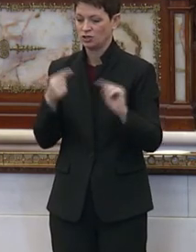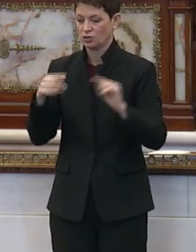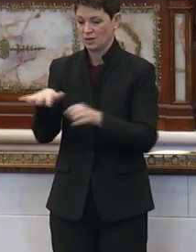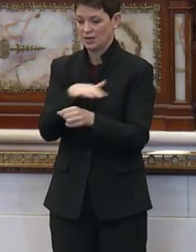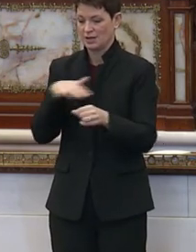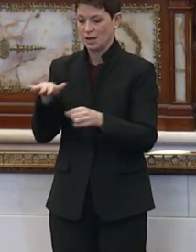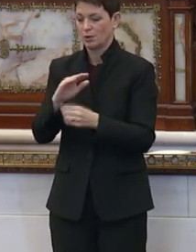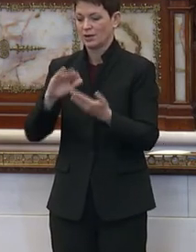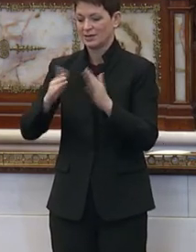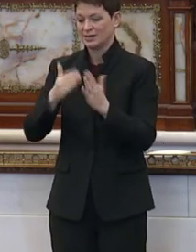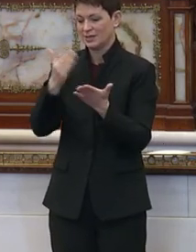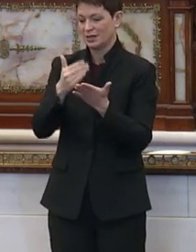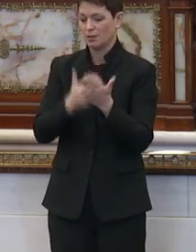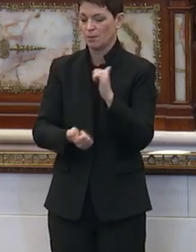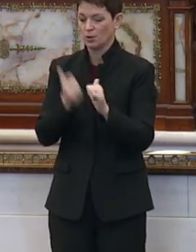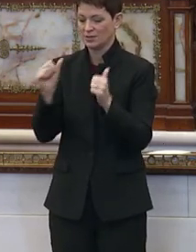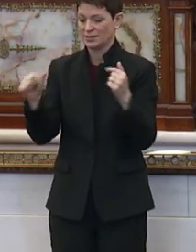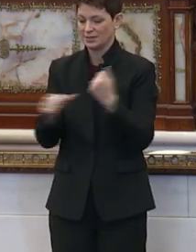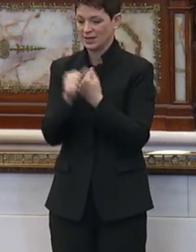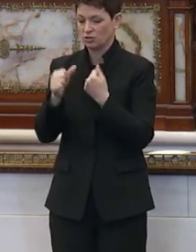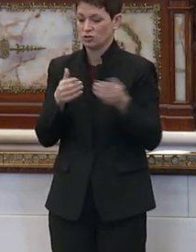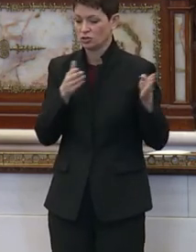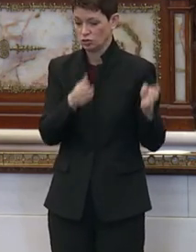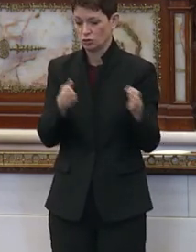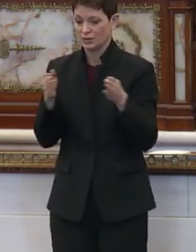the city's list of most dangerous streets.